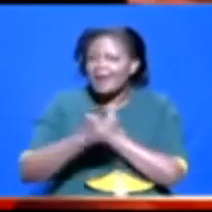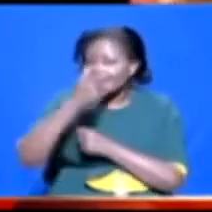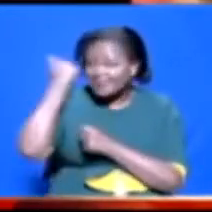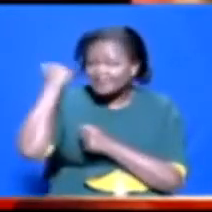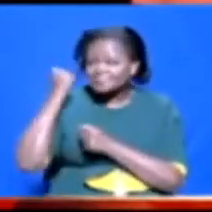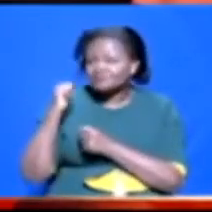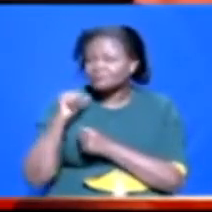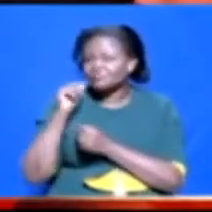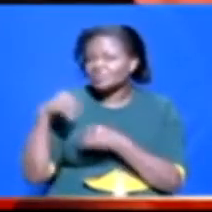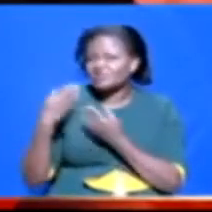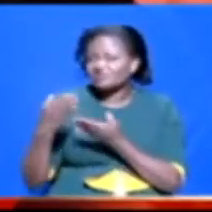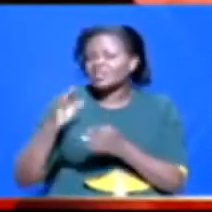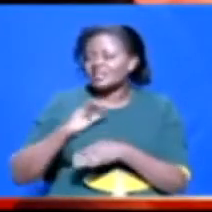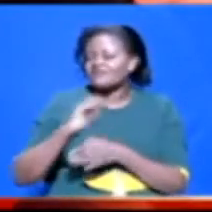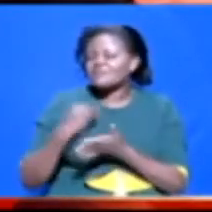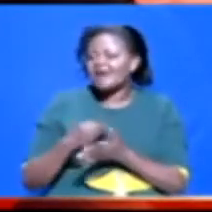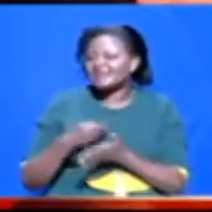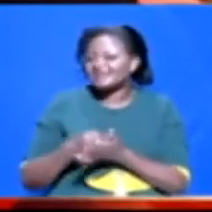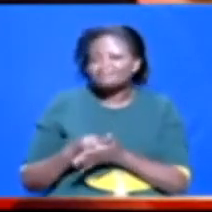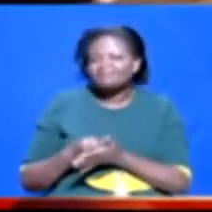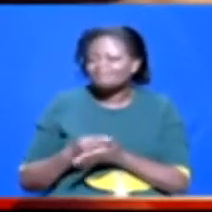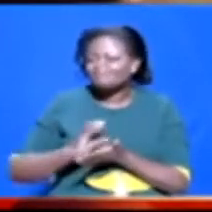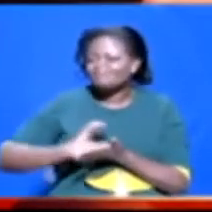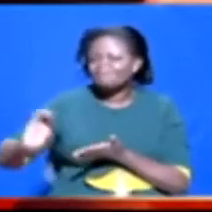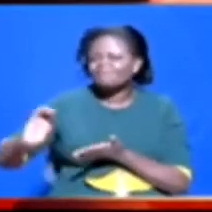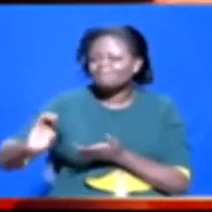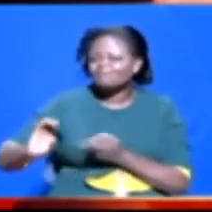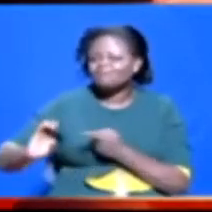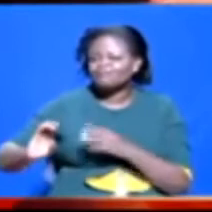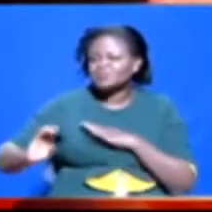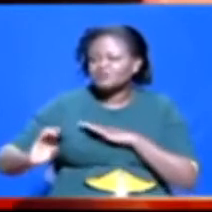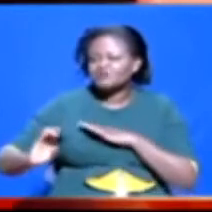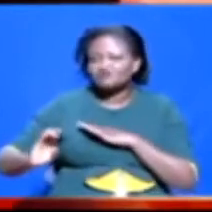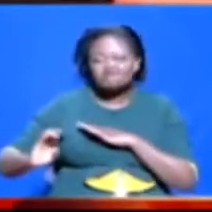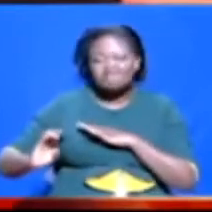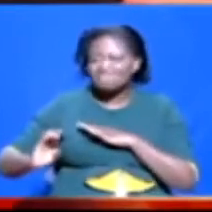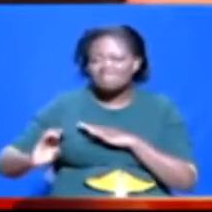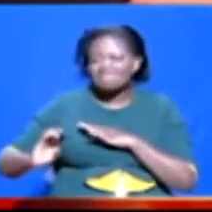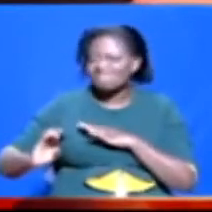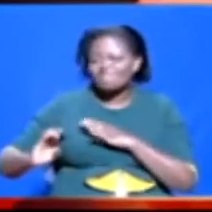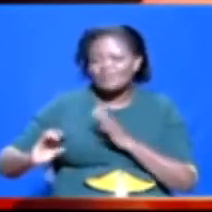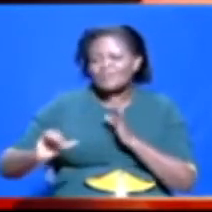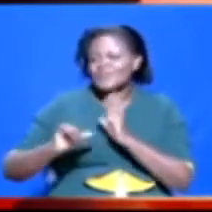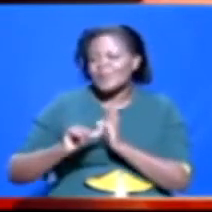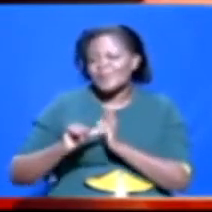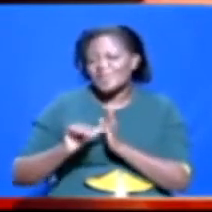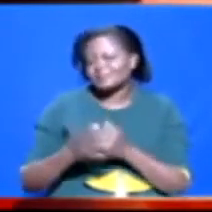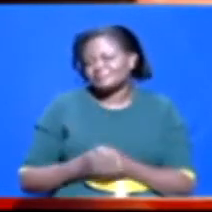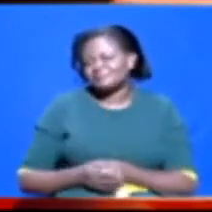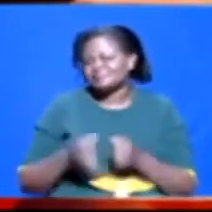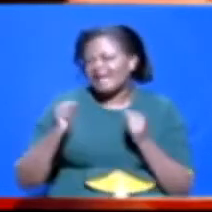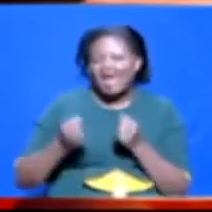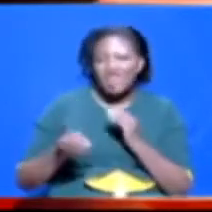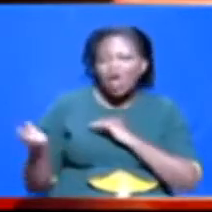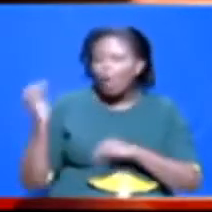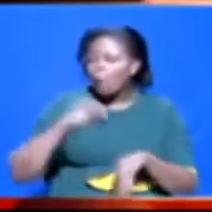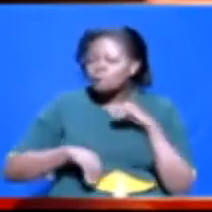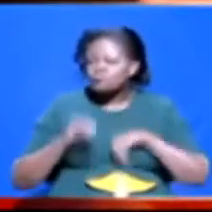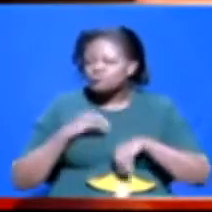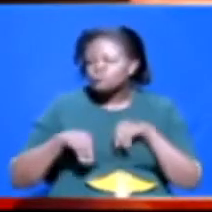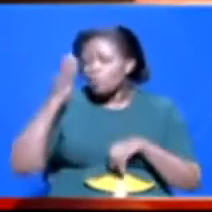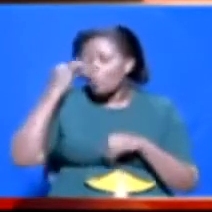given sufficient money, if it's not allocated enough money, and it is just left like that, it can easily be corrupted. Because there are people